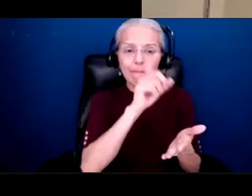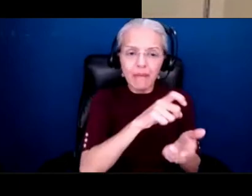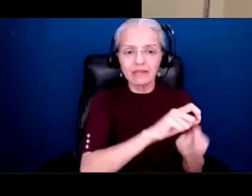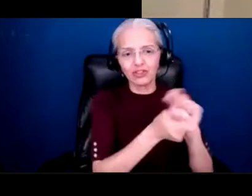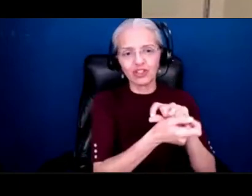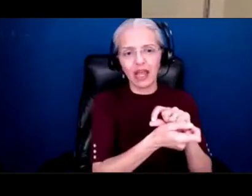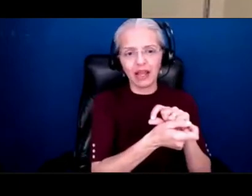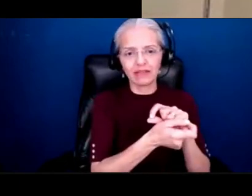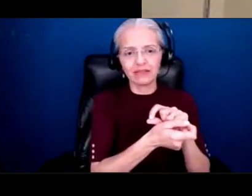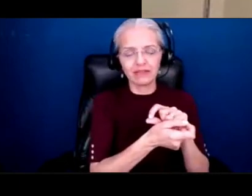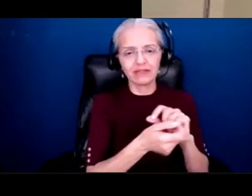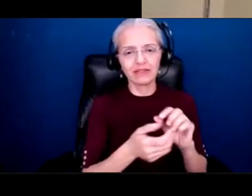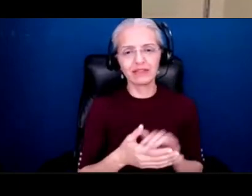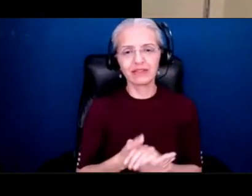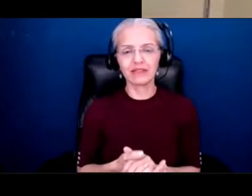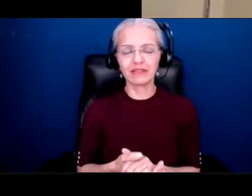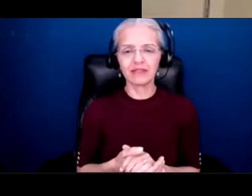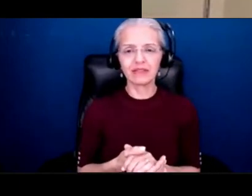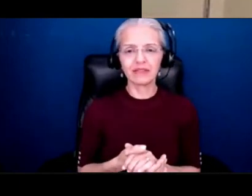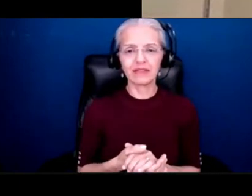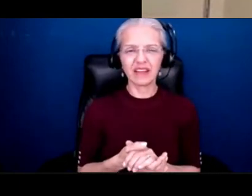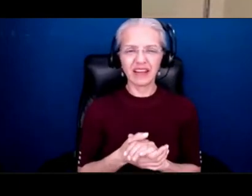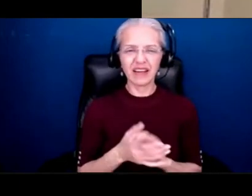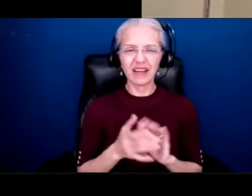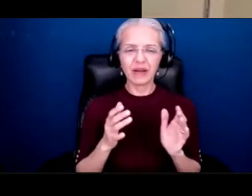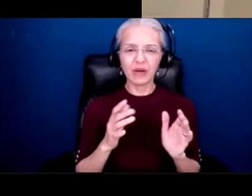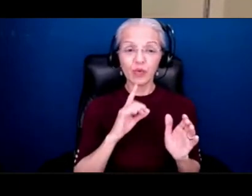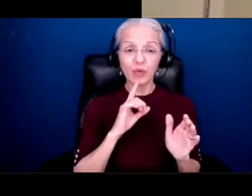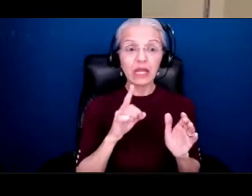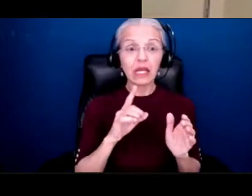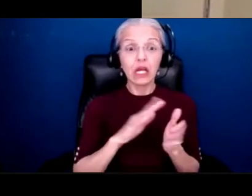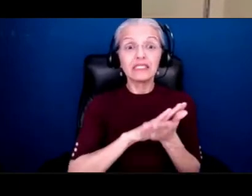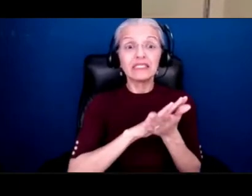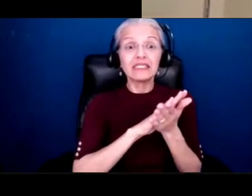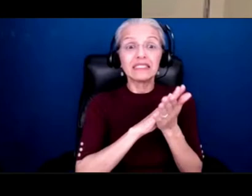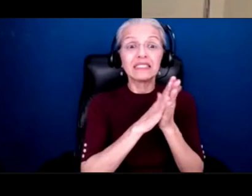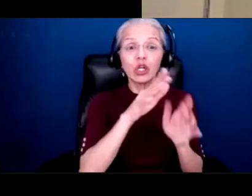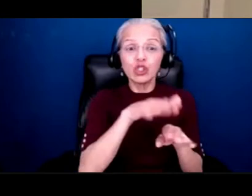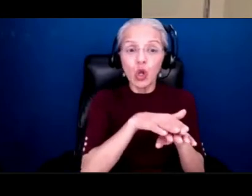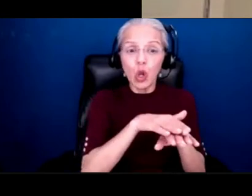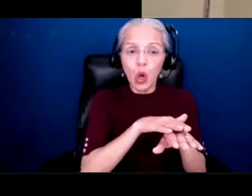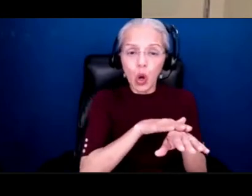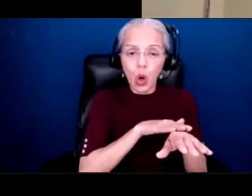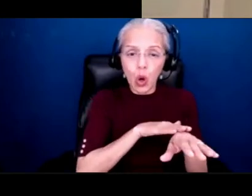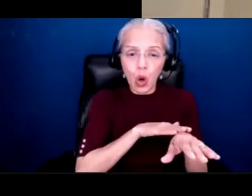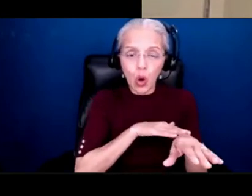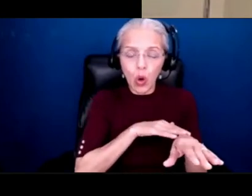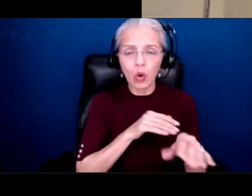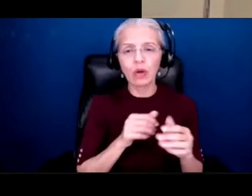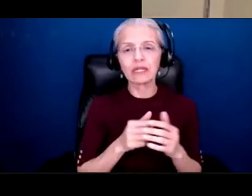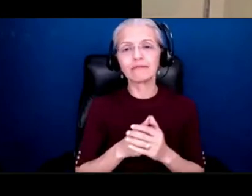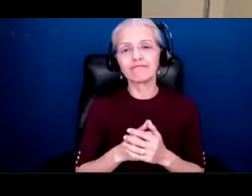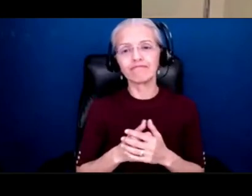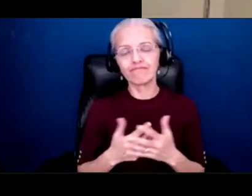that as things, slowly return to normal, that